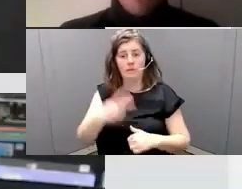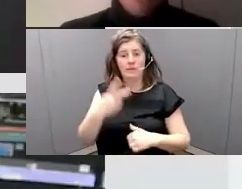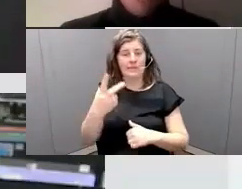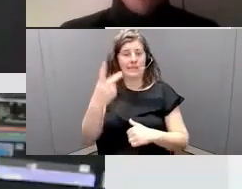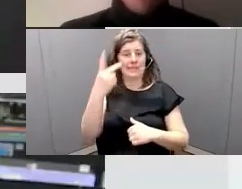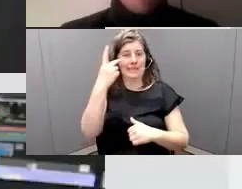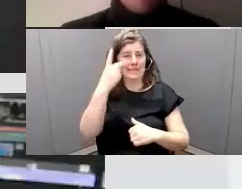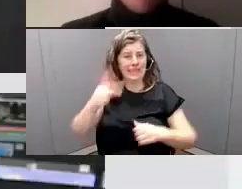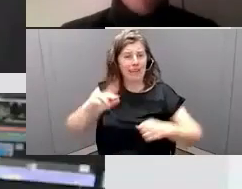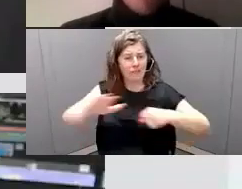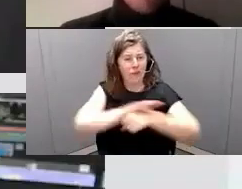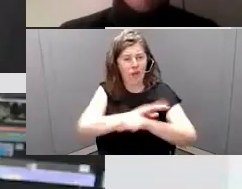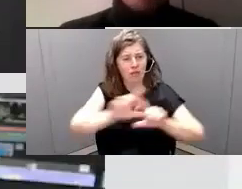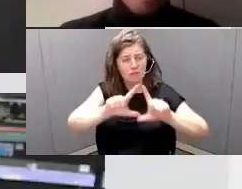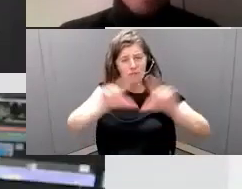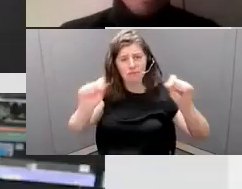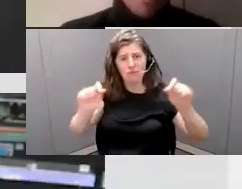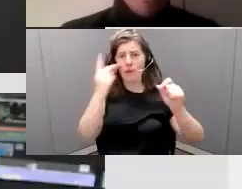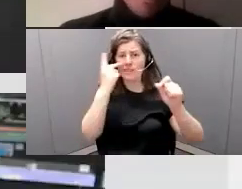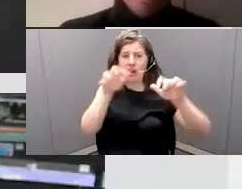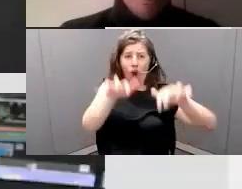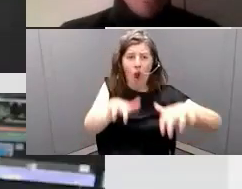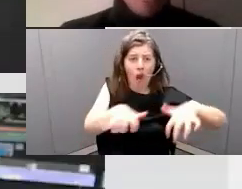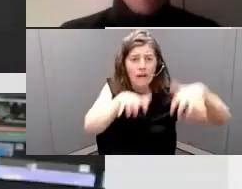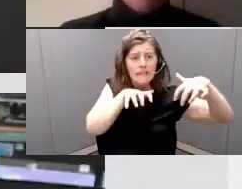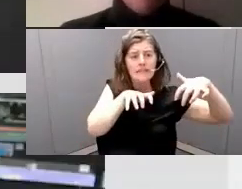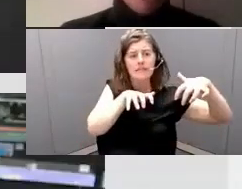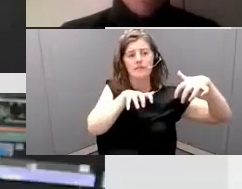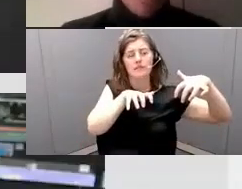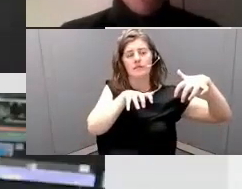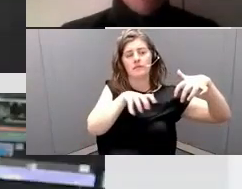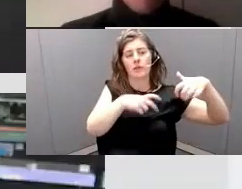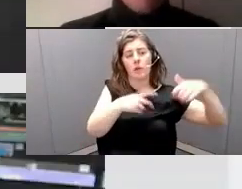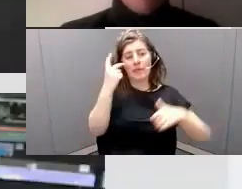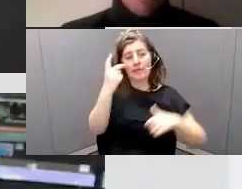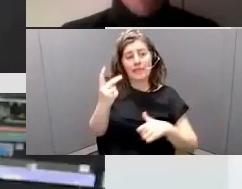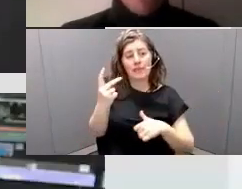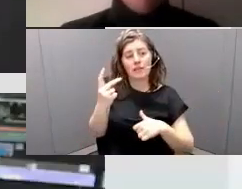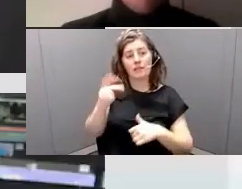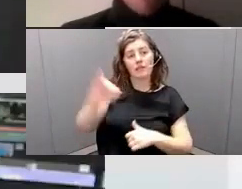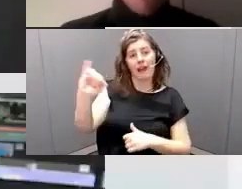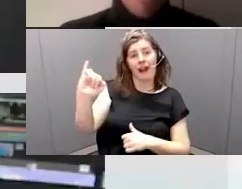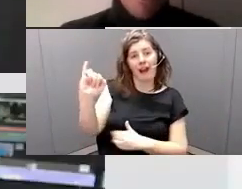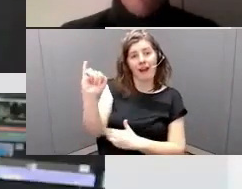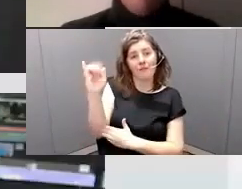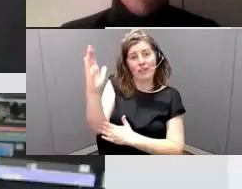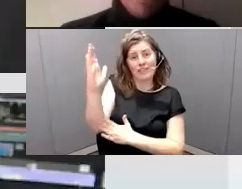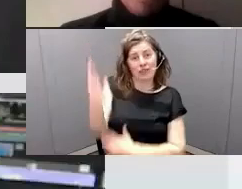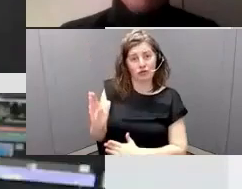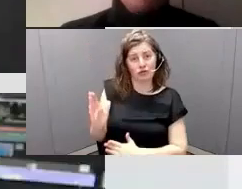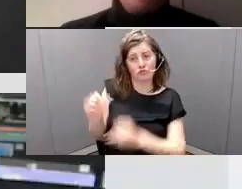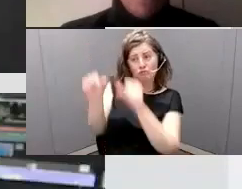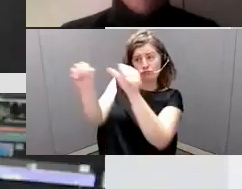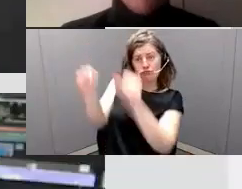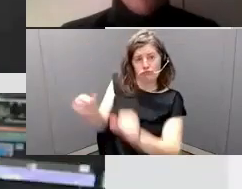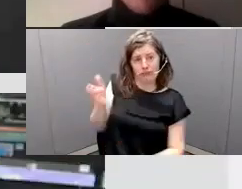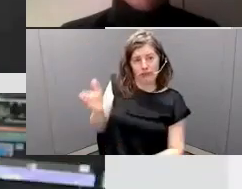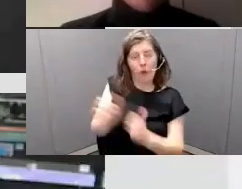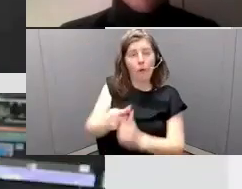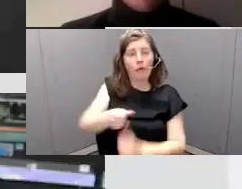We see an audience, we see an iPresentation presenter, with a microphone,